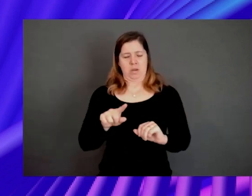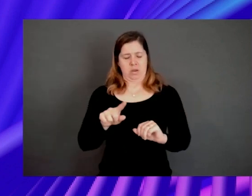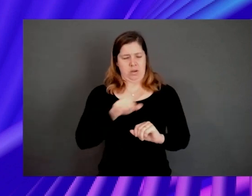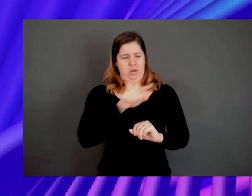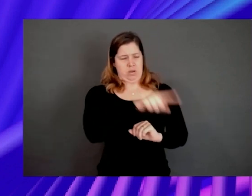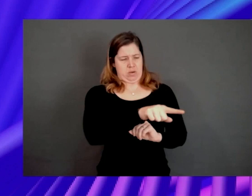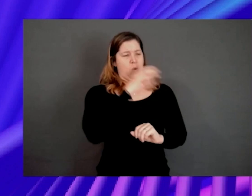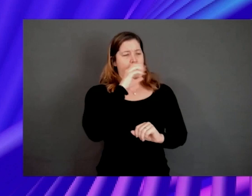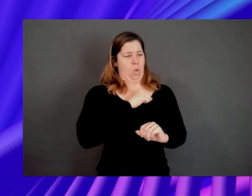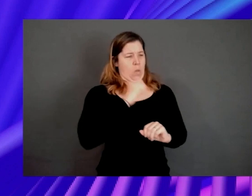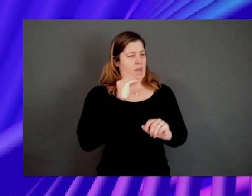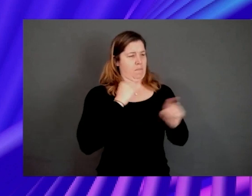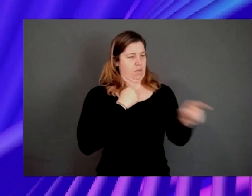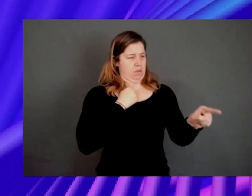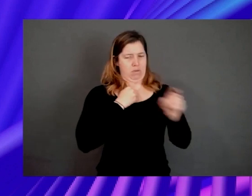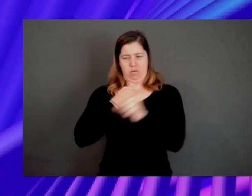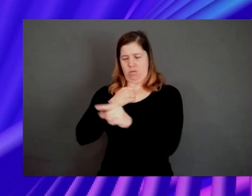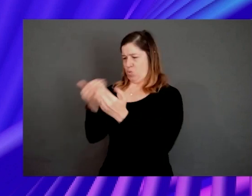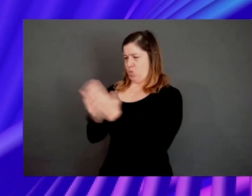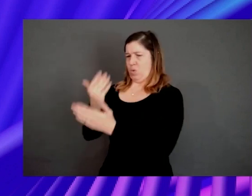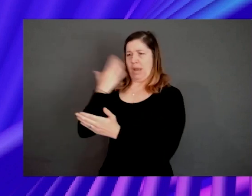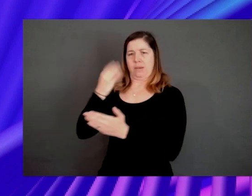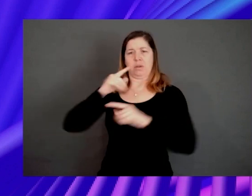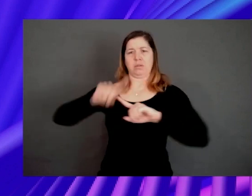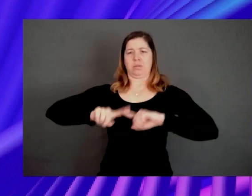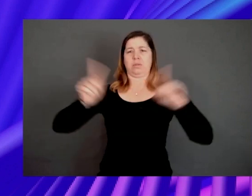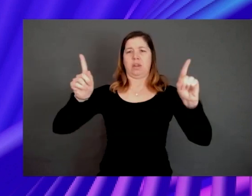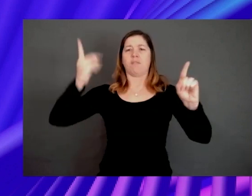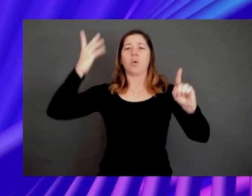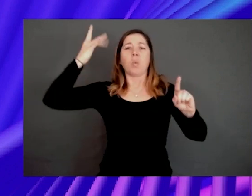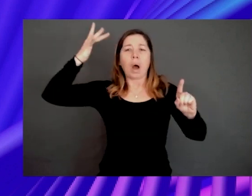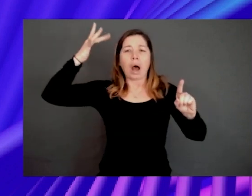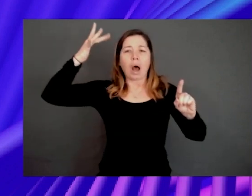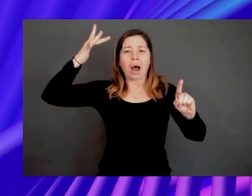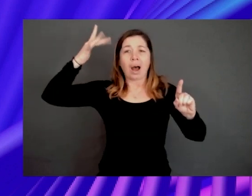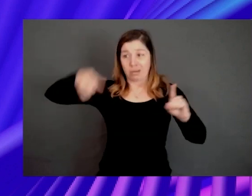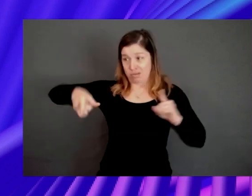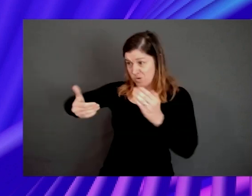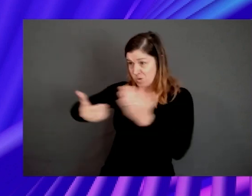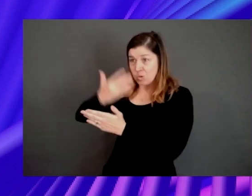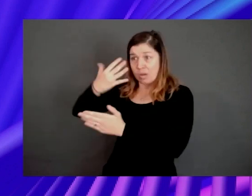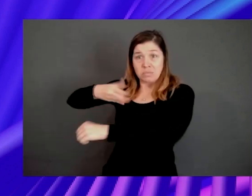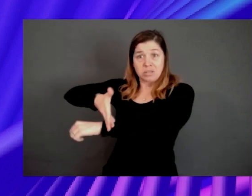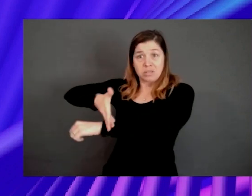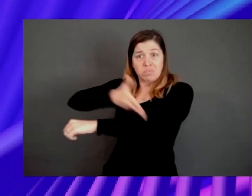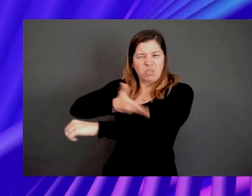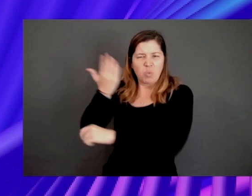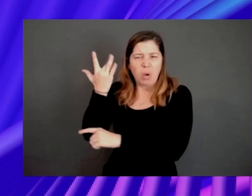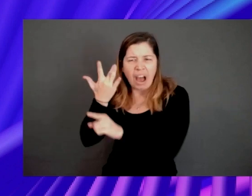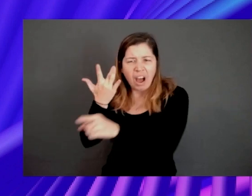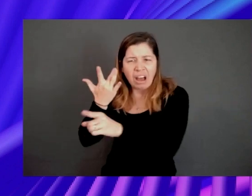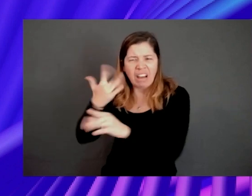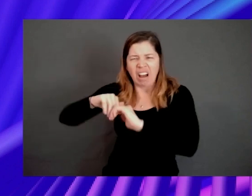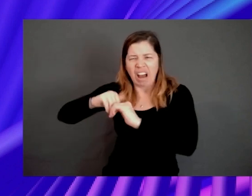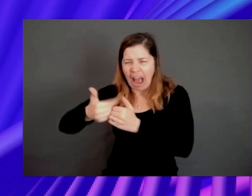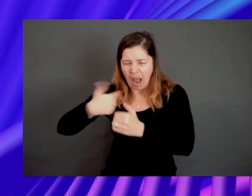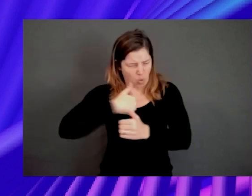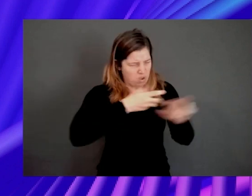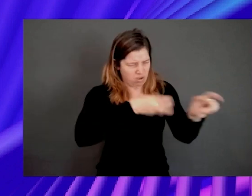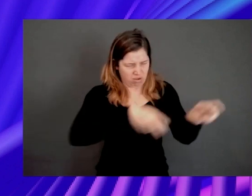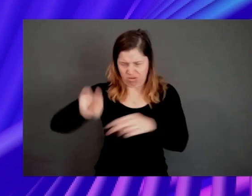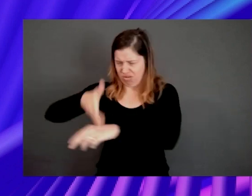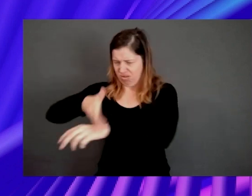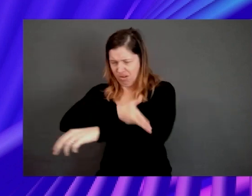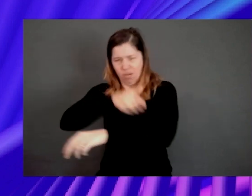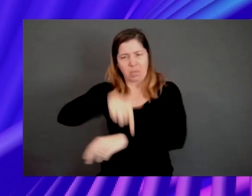older experience? What makes it different? What makes it improved? How does it help people, and so on?